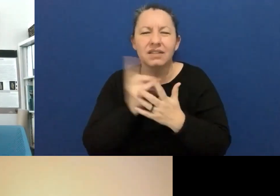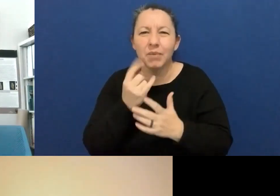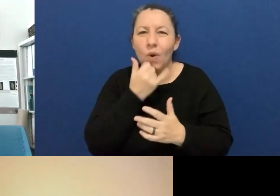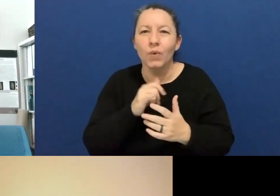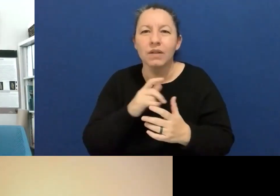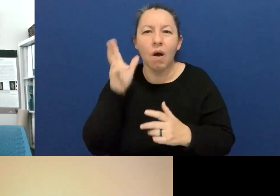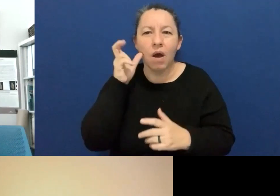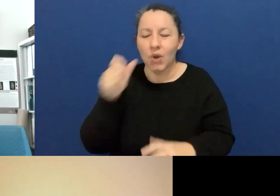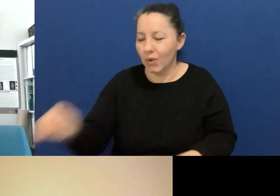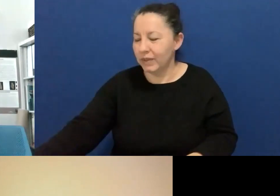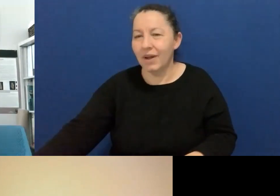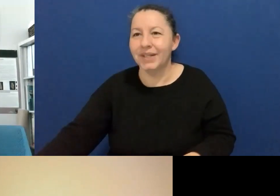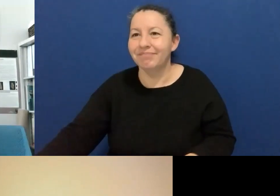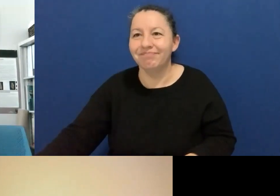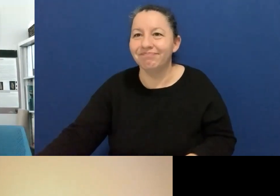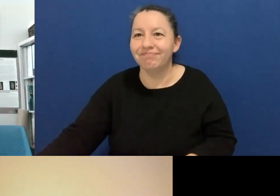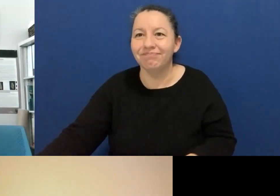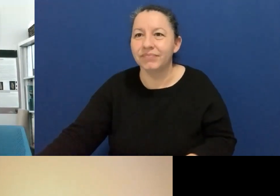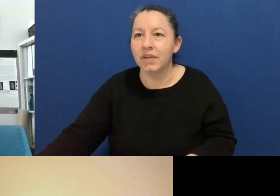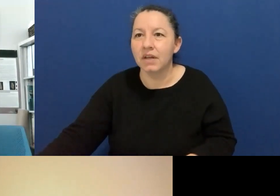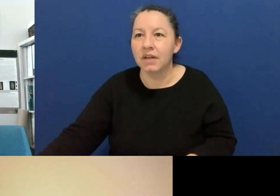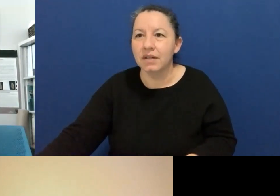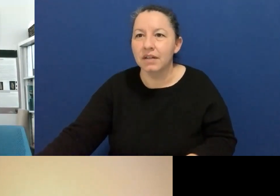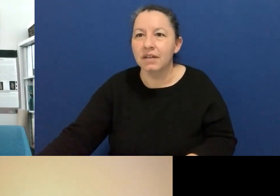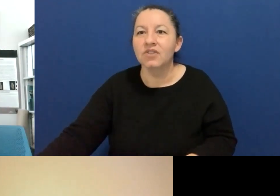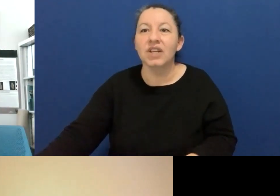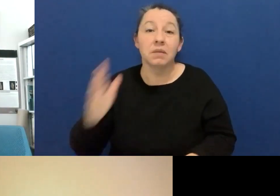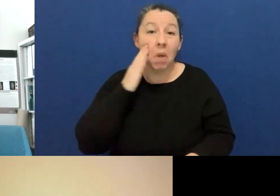there. I just need more time. Right. Go get it. Yeah.